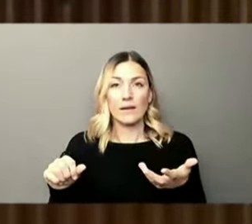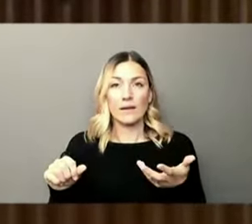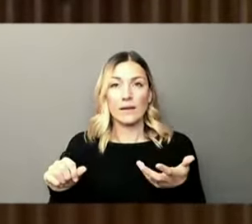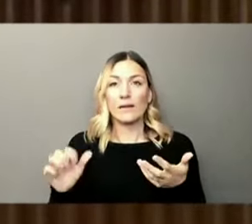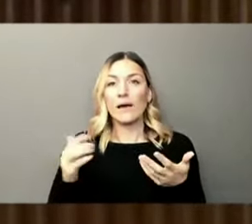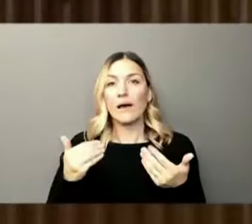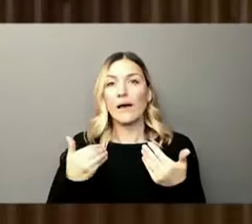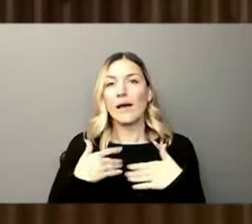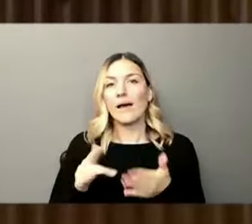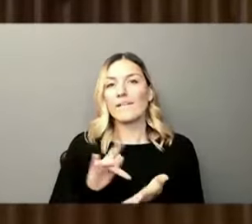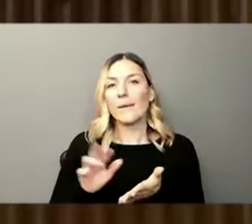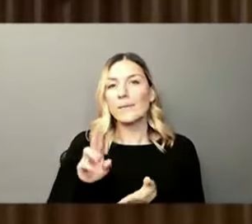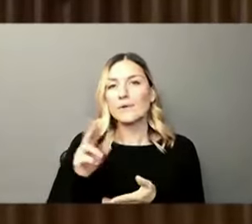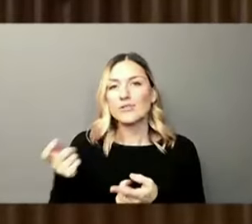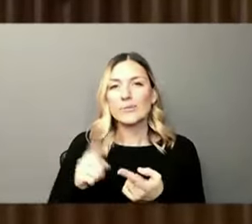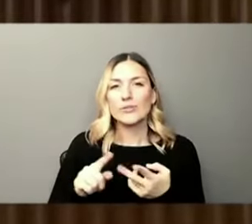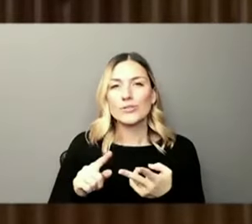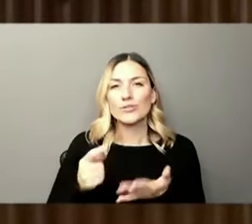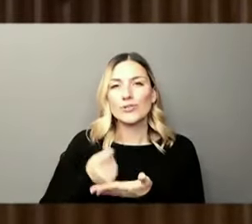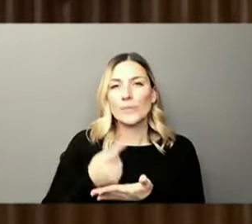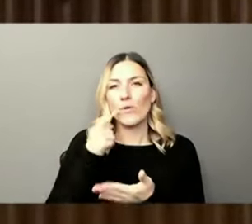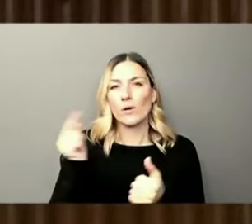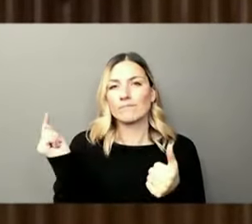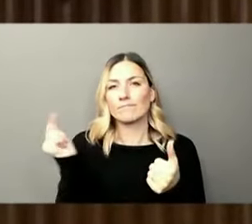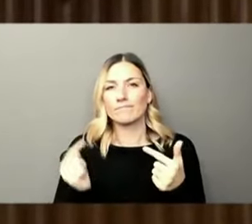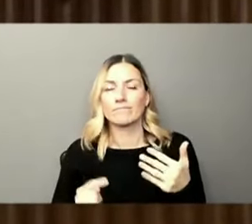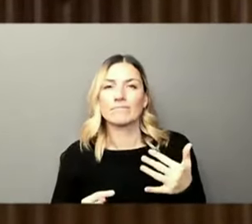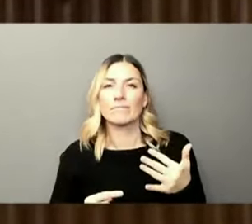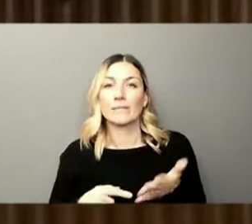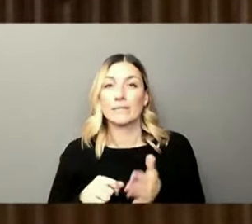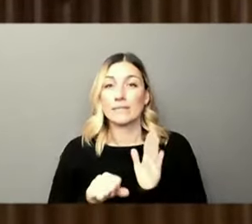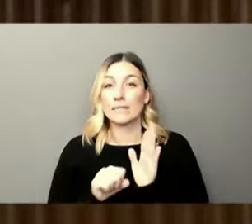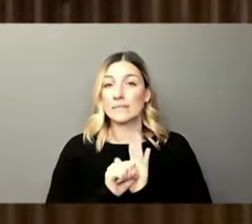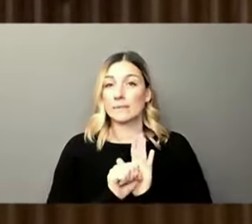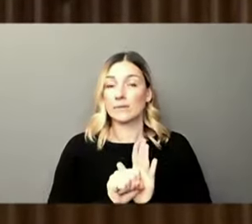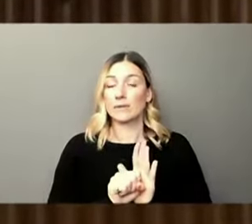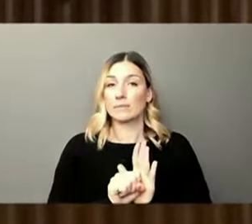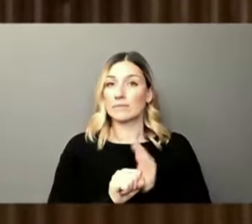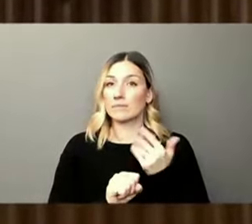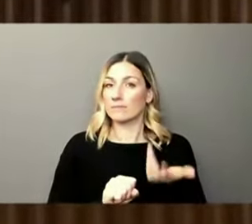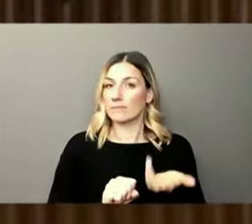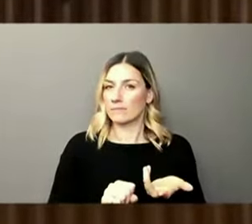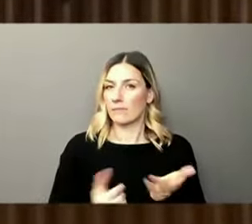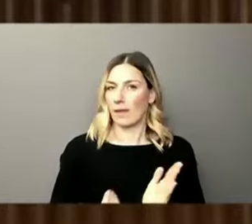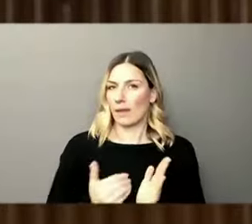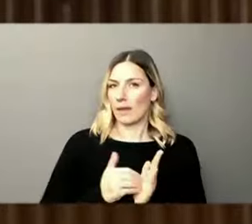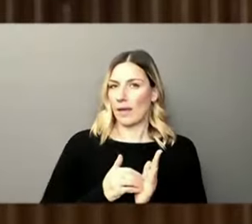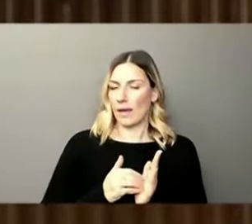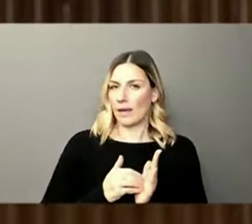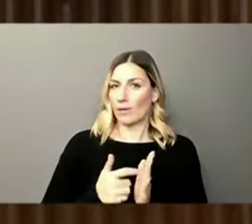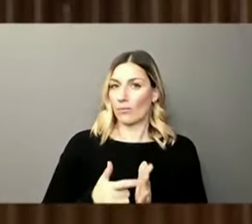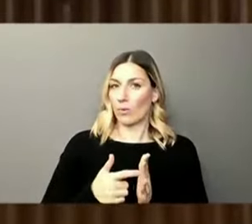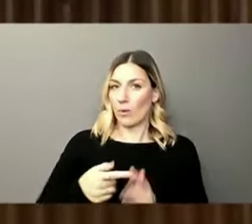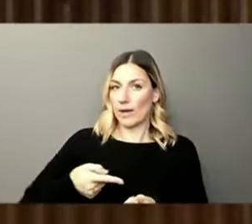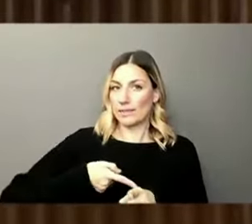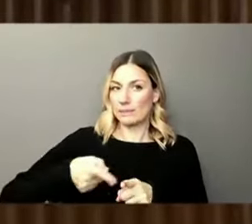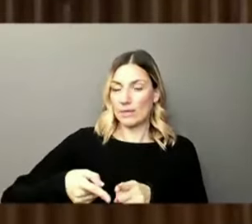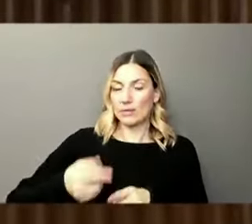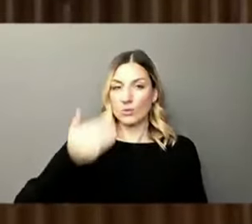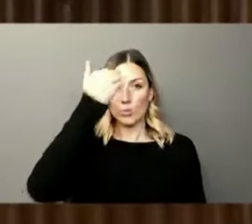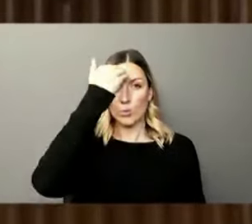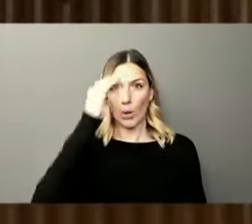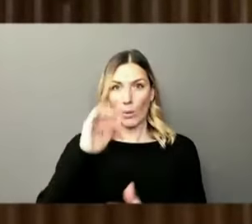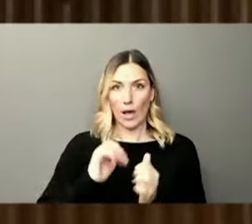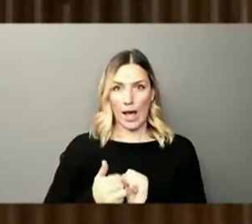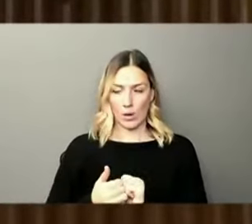prescriptions or treatments for those particular symptoms. That again required my specialist to know how to sort of